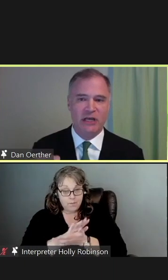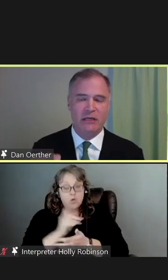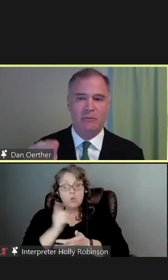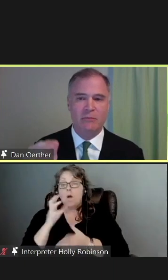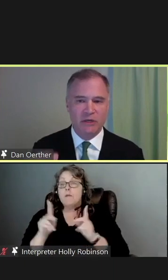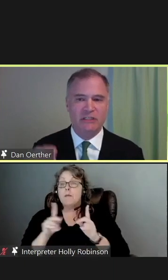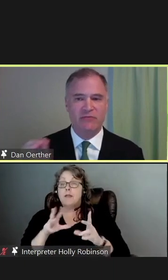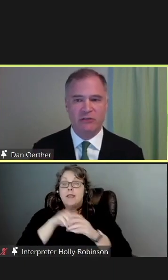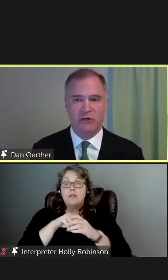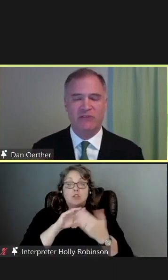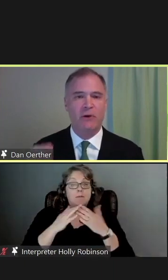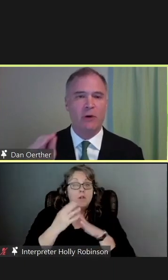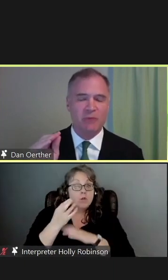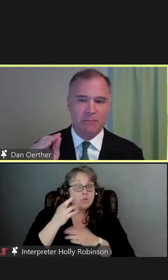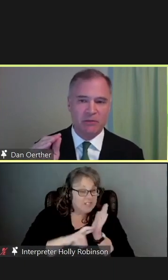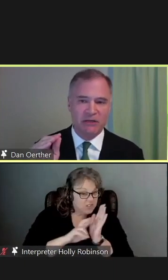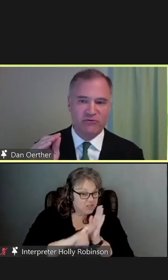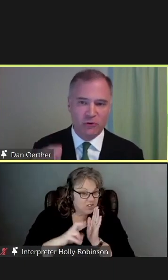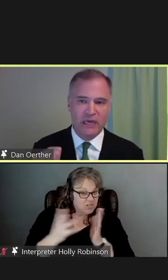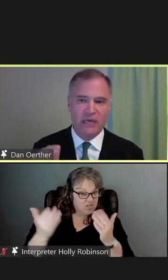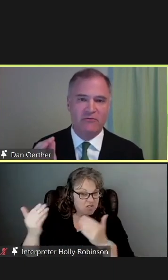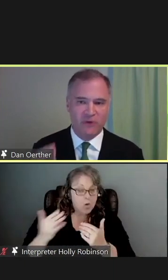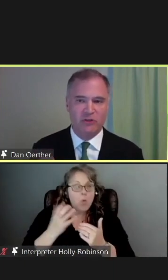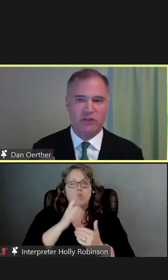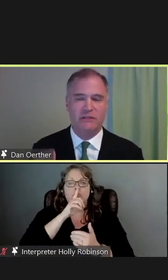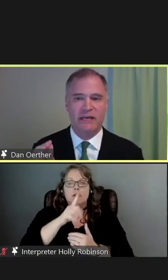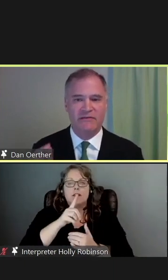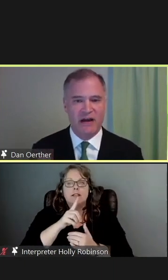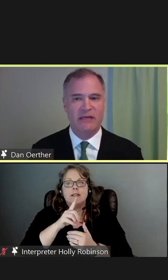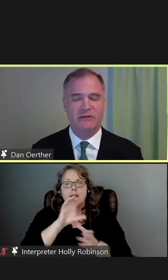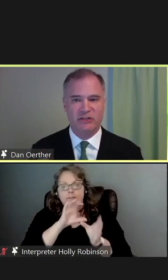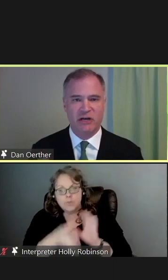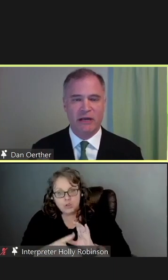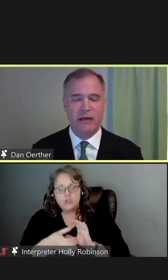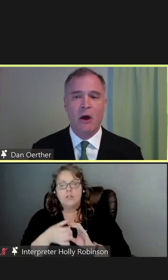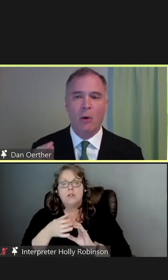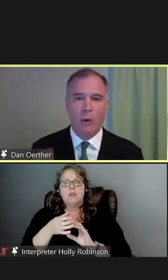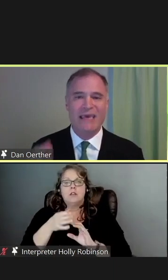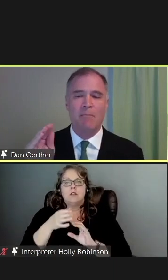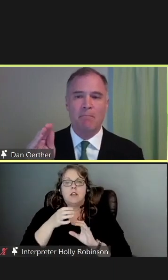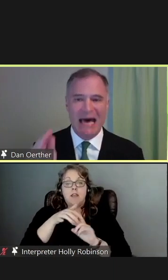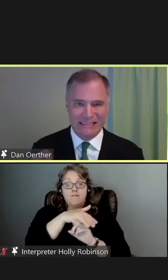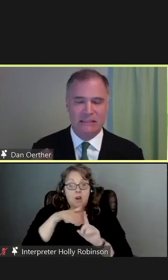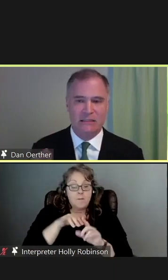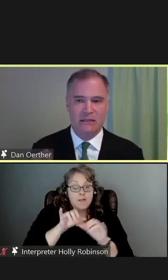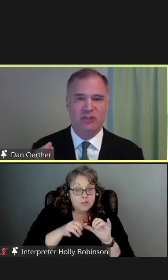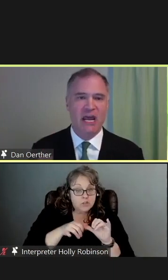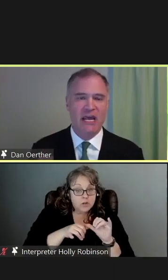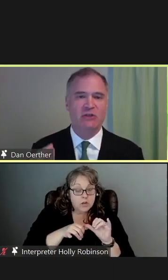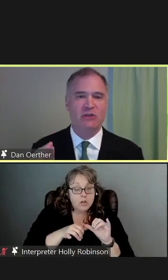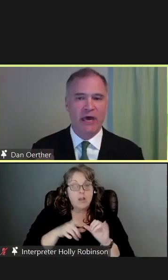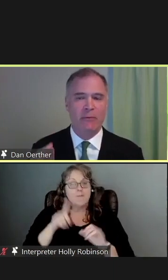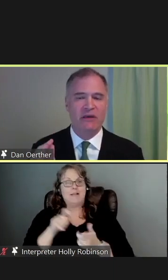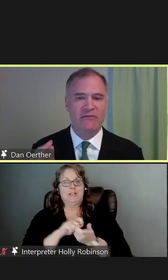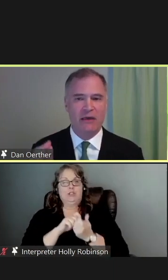in community research, if we want people to be truly convergent in environmental engineering, we must change